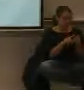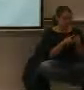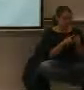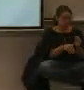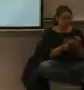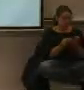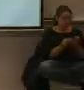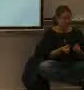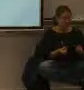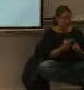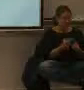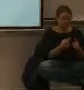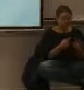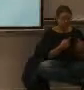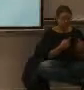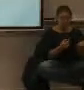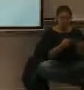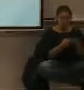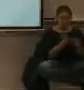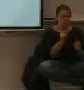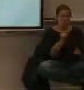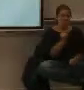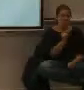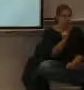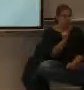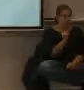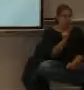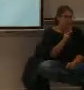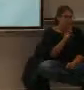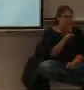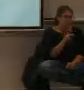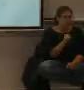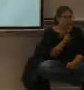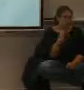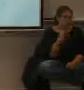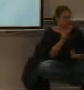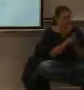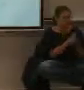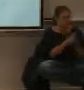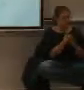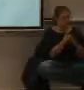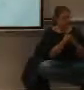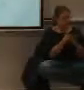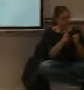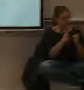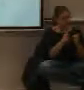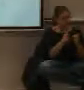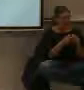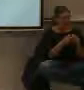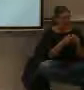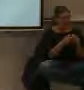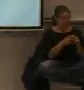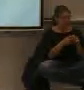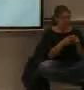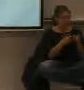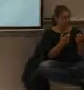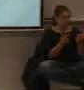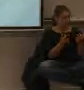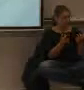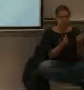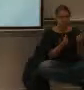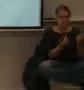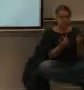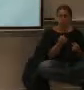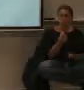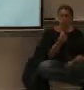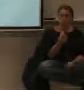all went away. But then all of a sudden, at these very low concentrations, he was seeing developmental problems in these amphibians.